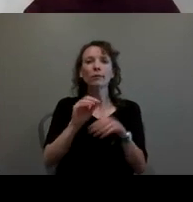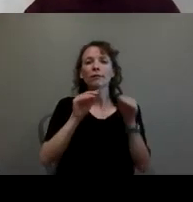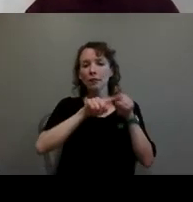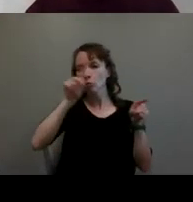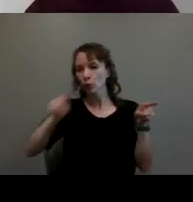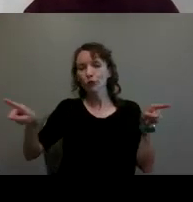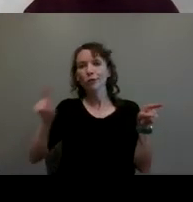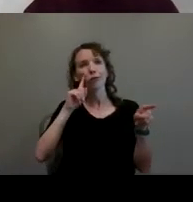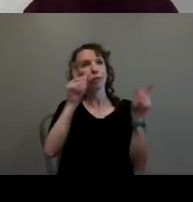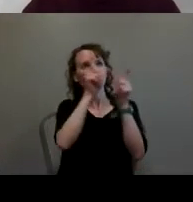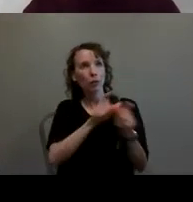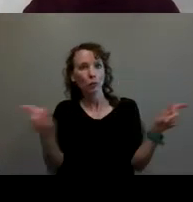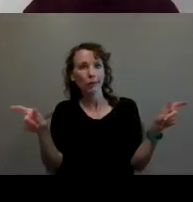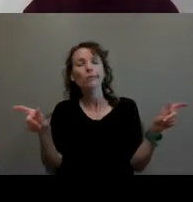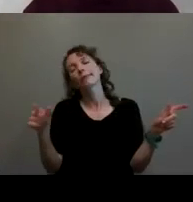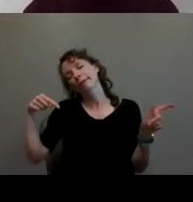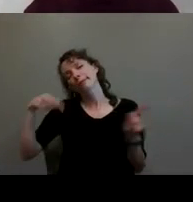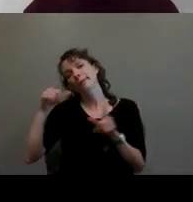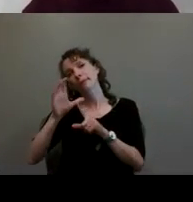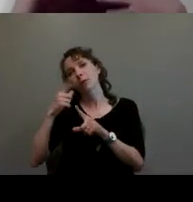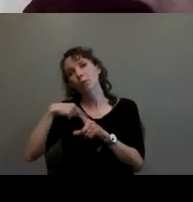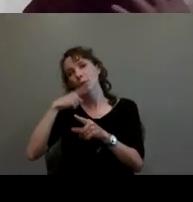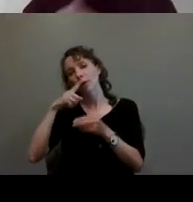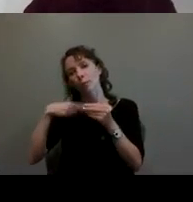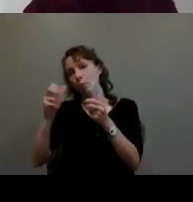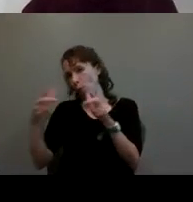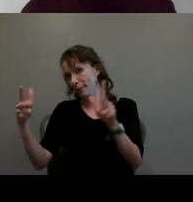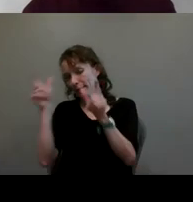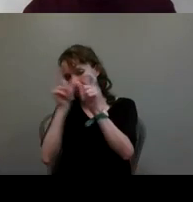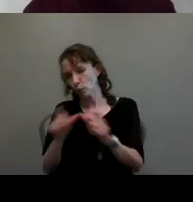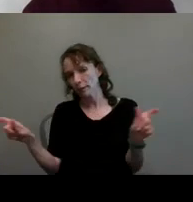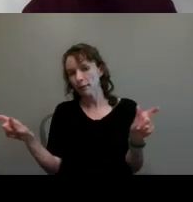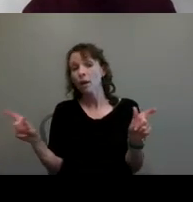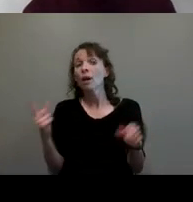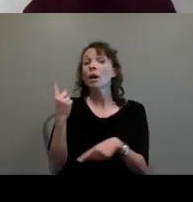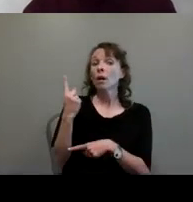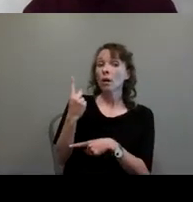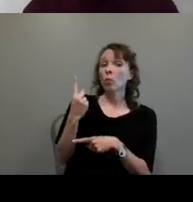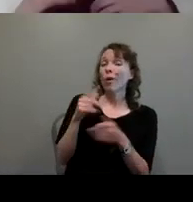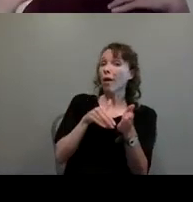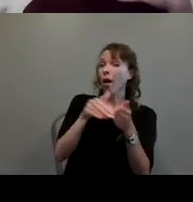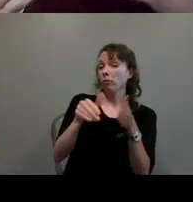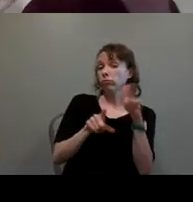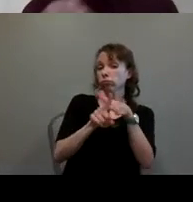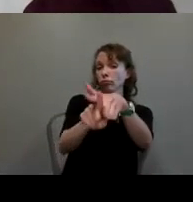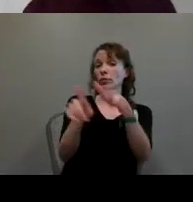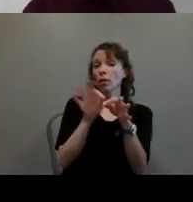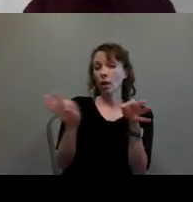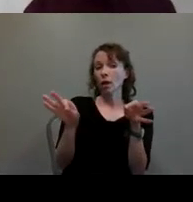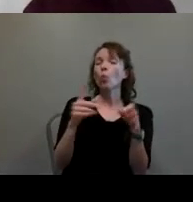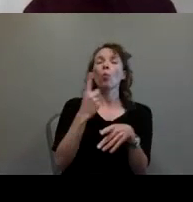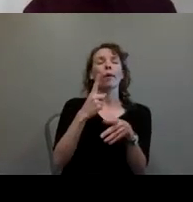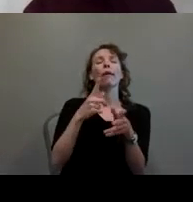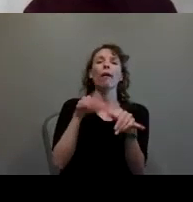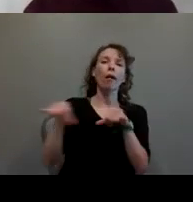in this case protein sequences. One very common type of language model, a way of training these language